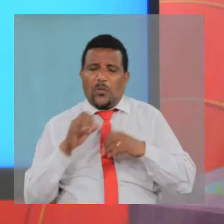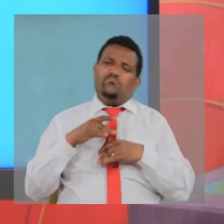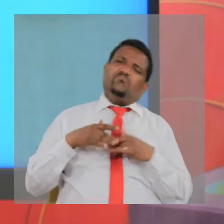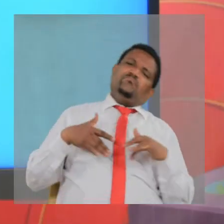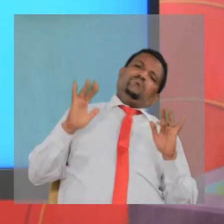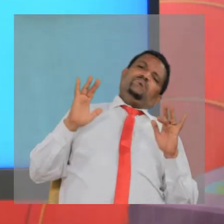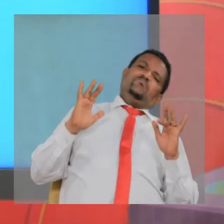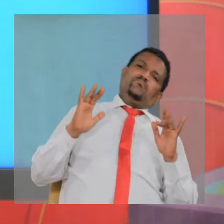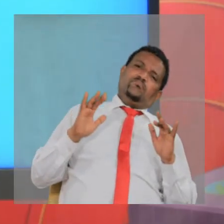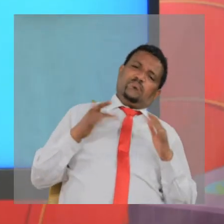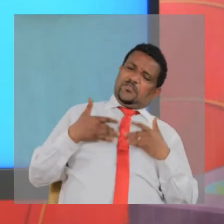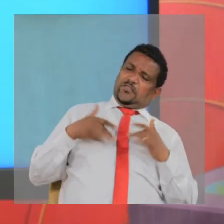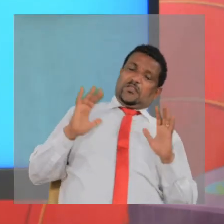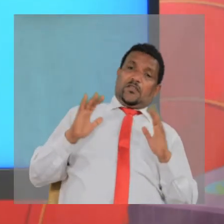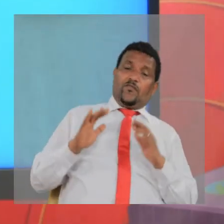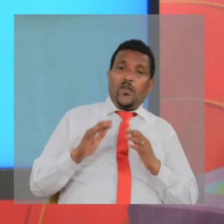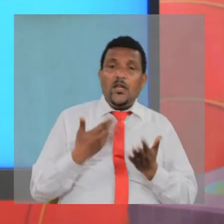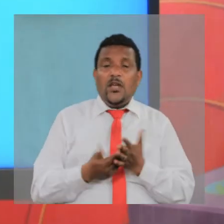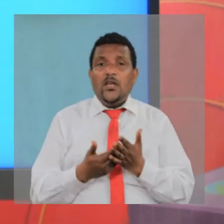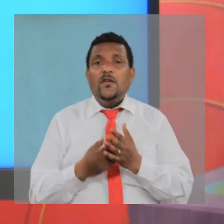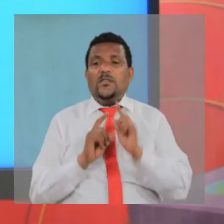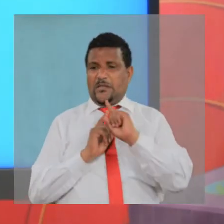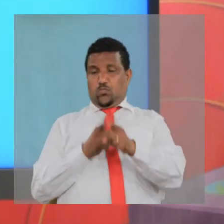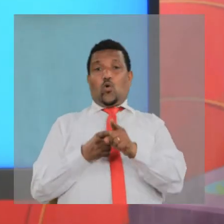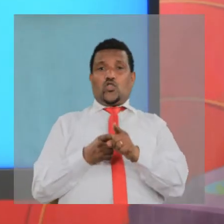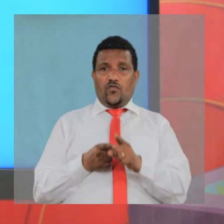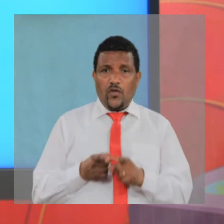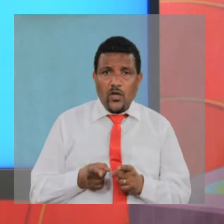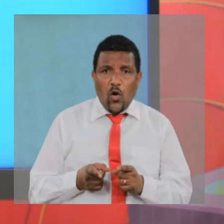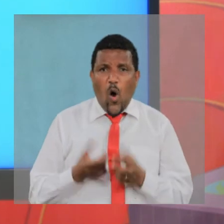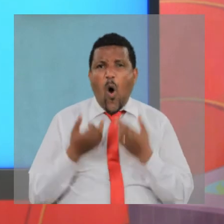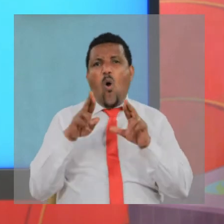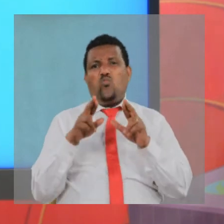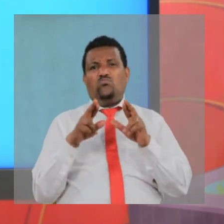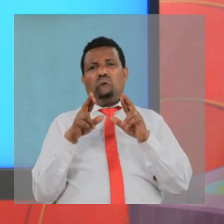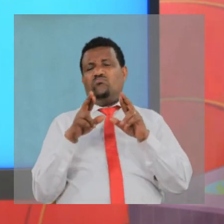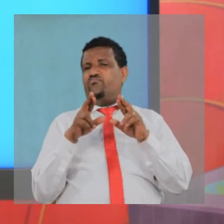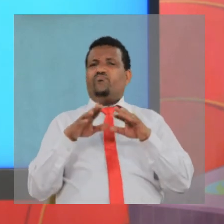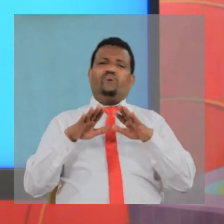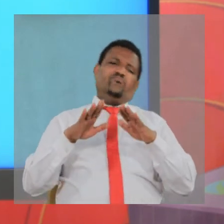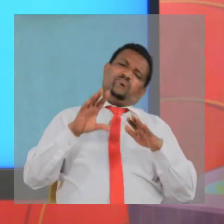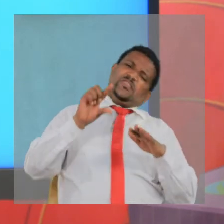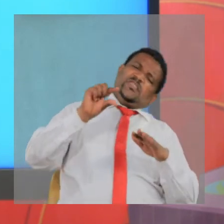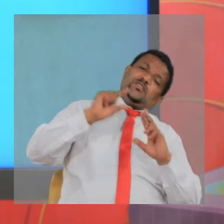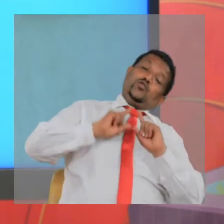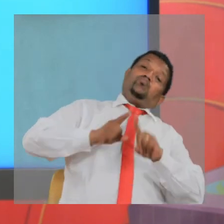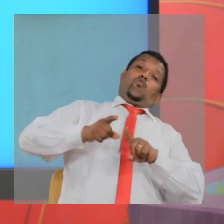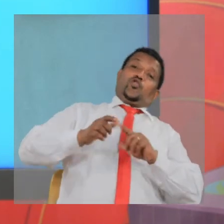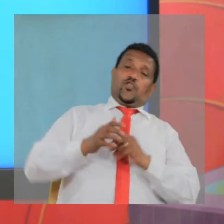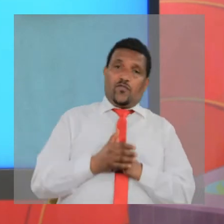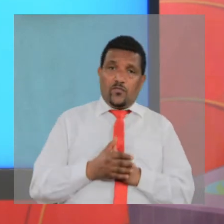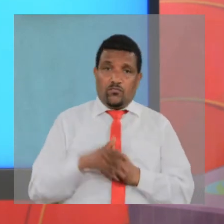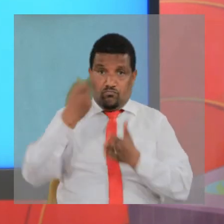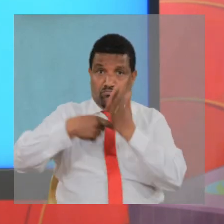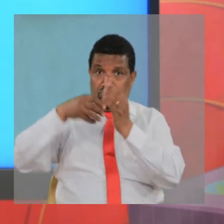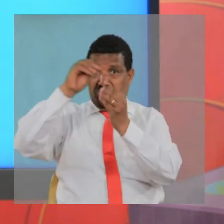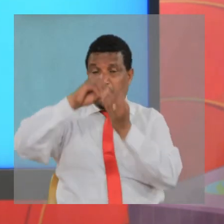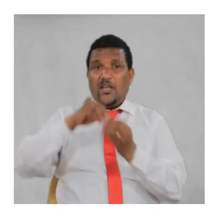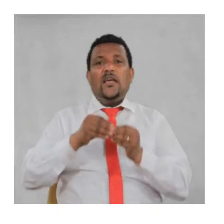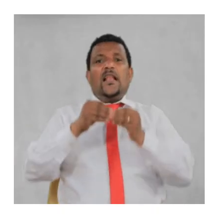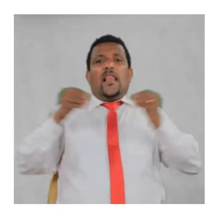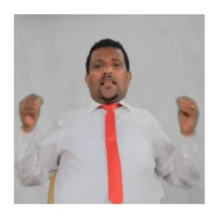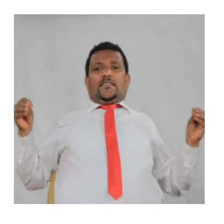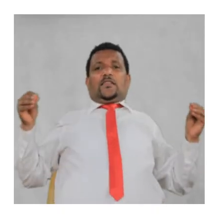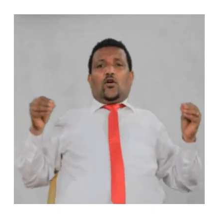sensitive, either responsive or less responsive, elastic